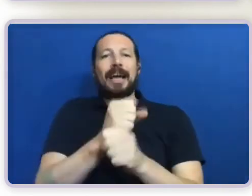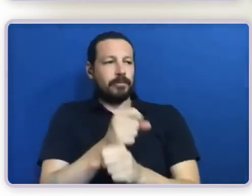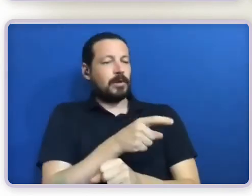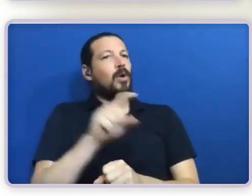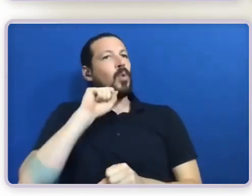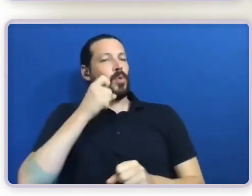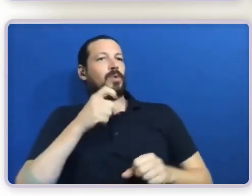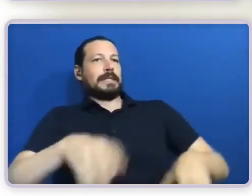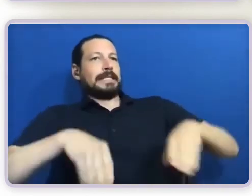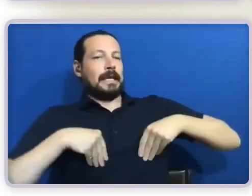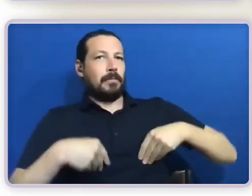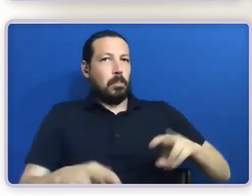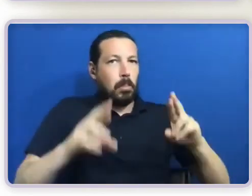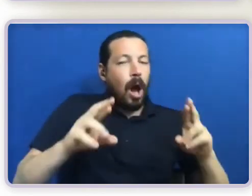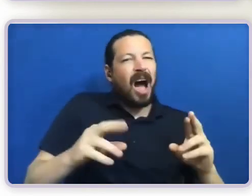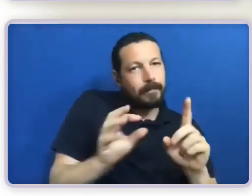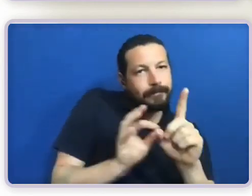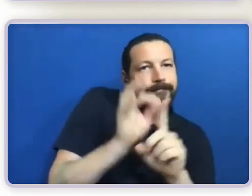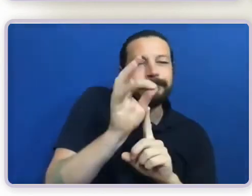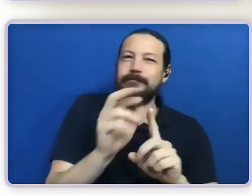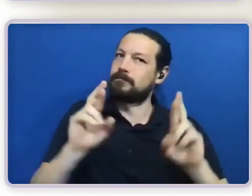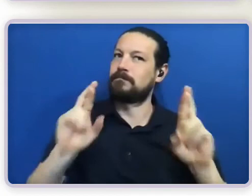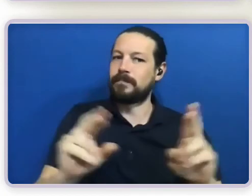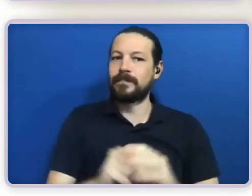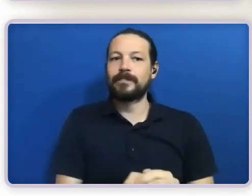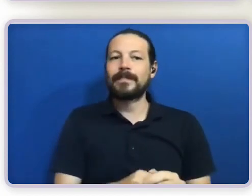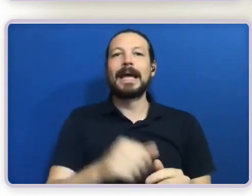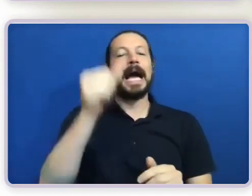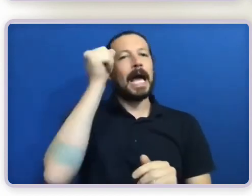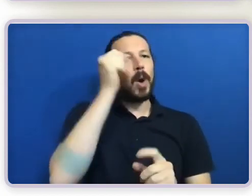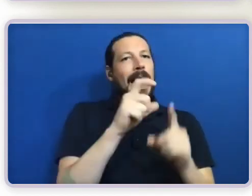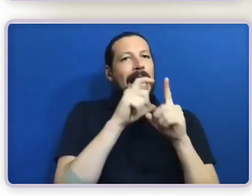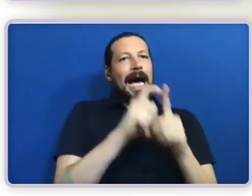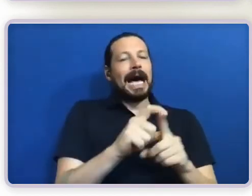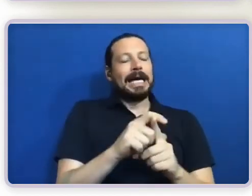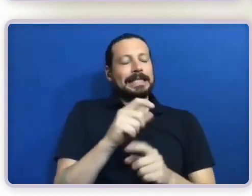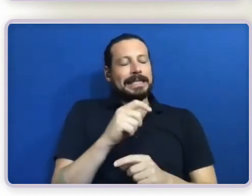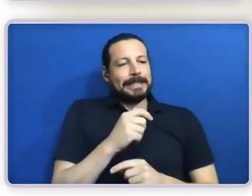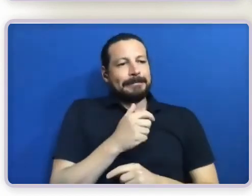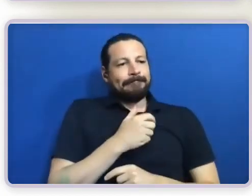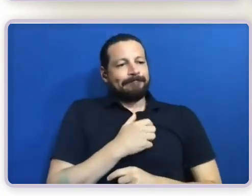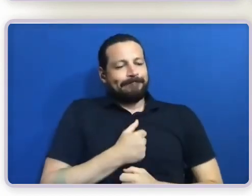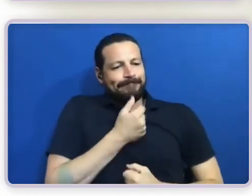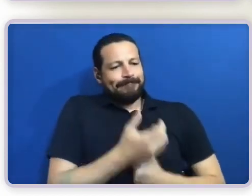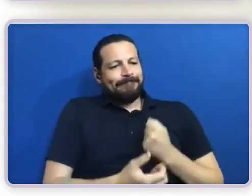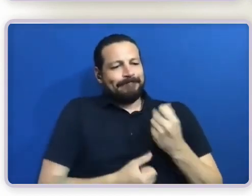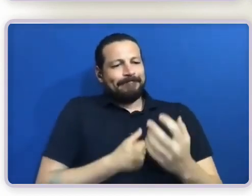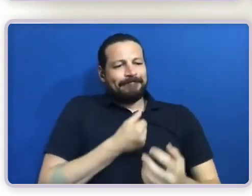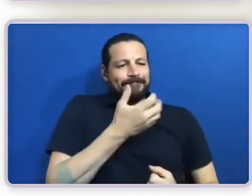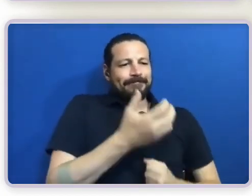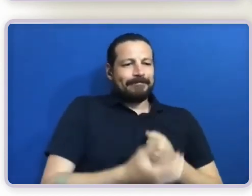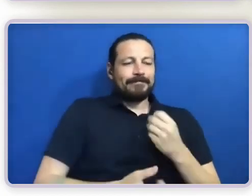improve. It can be difficult to tell your story, but some people also find it an